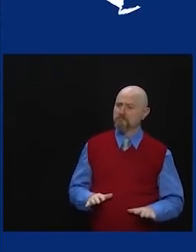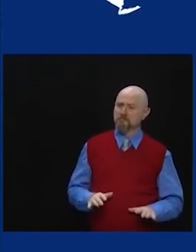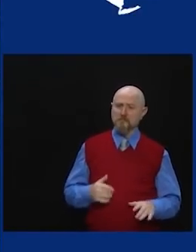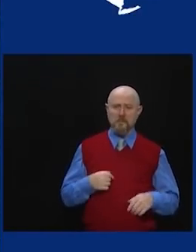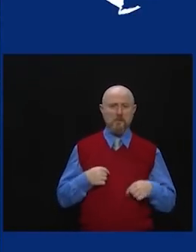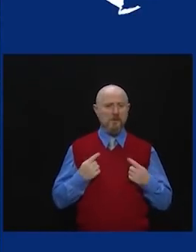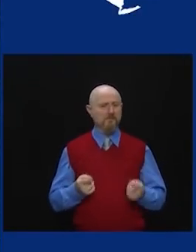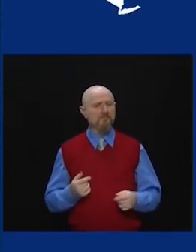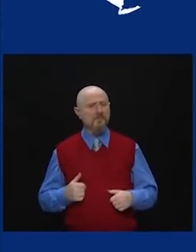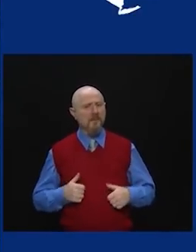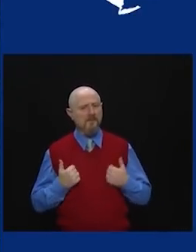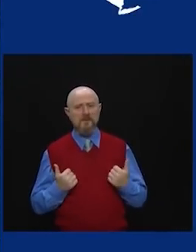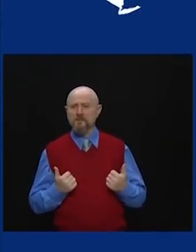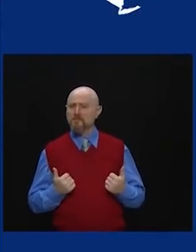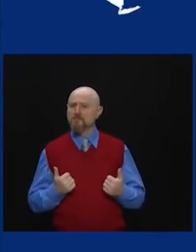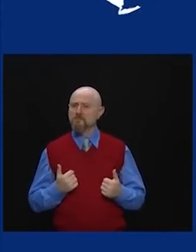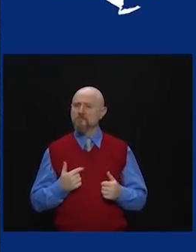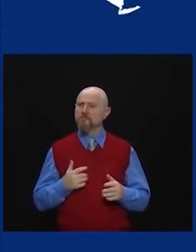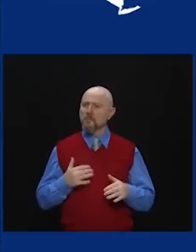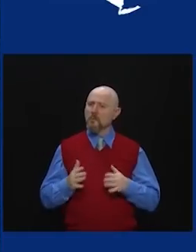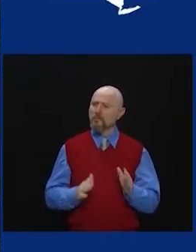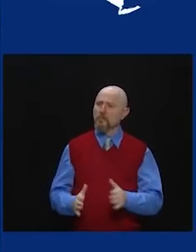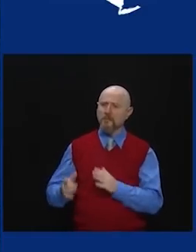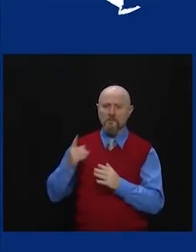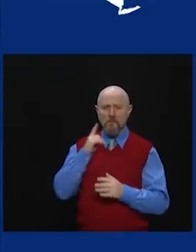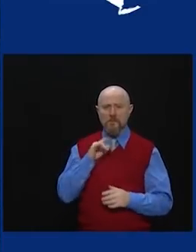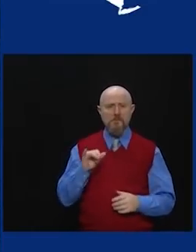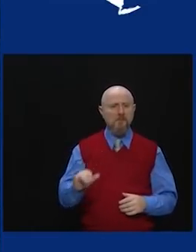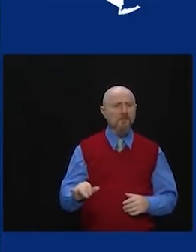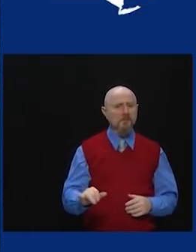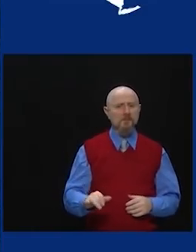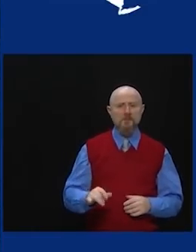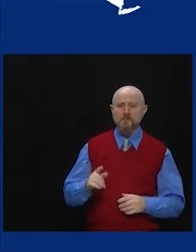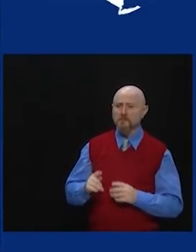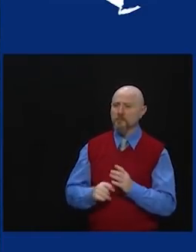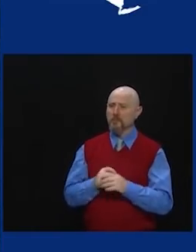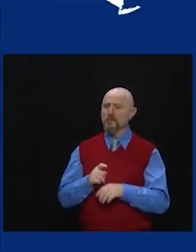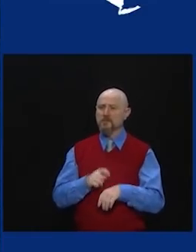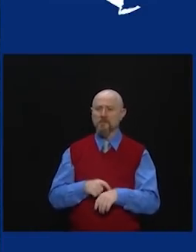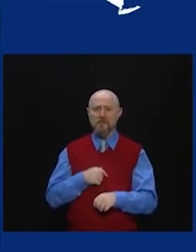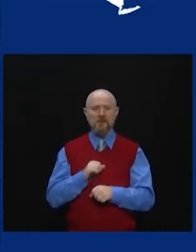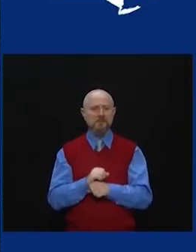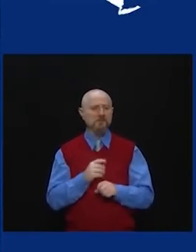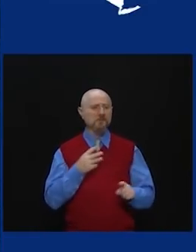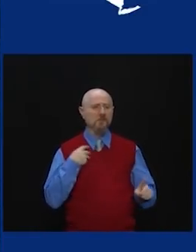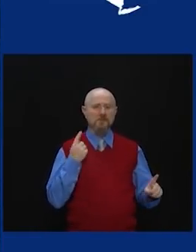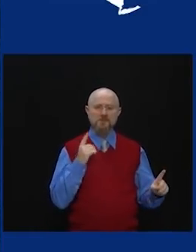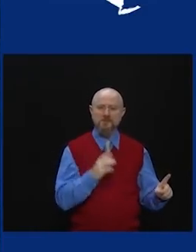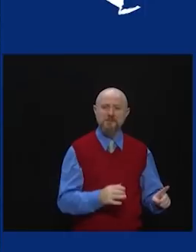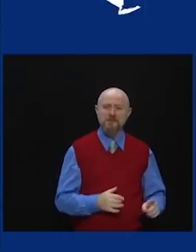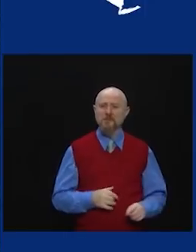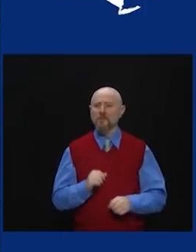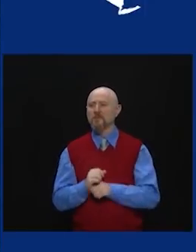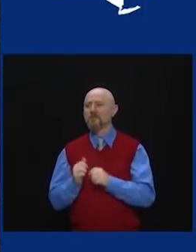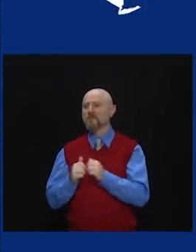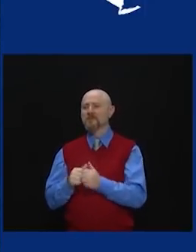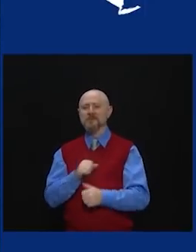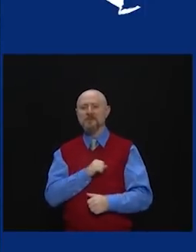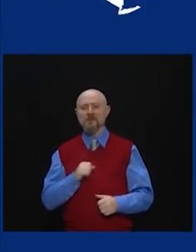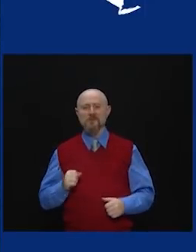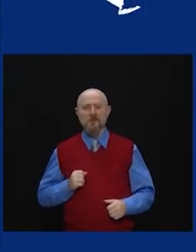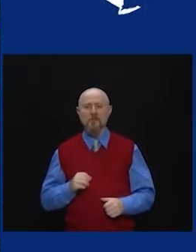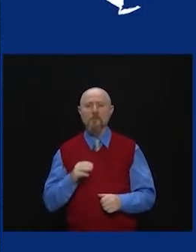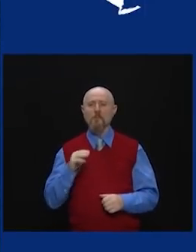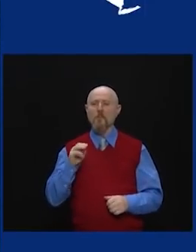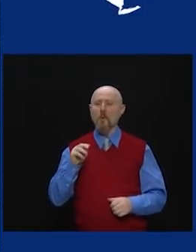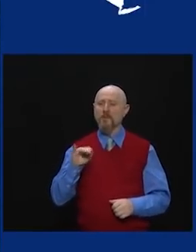this. My time in Washington, working for individuals like Senator Moynihan, member of Congress myself, working